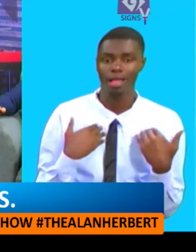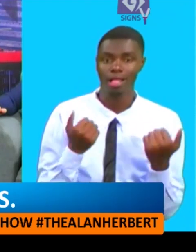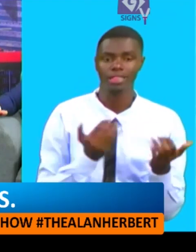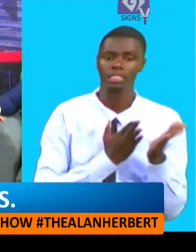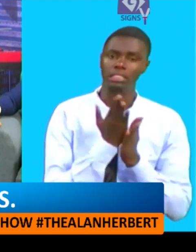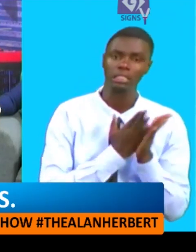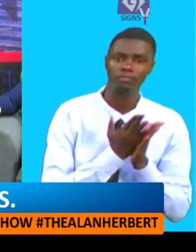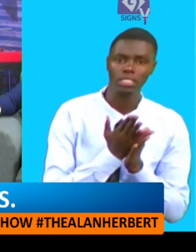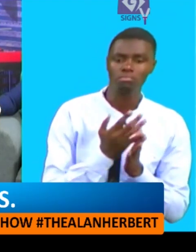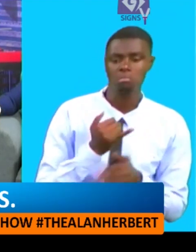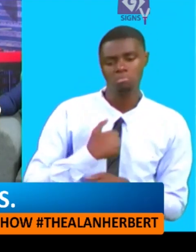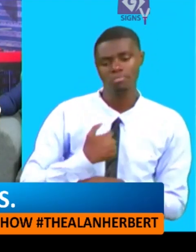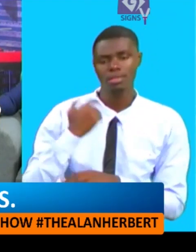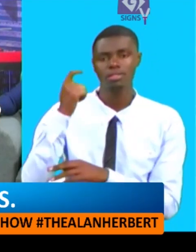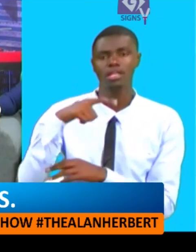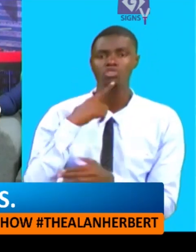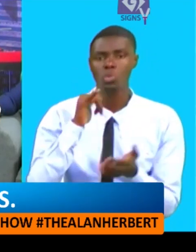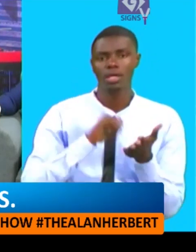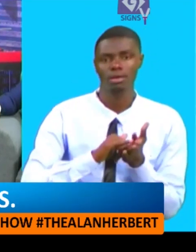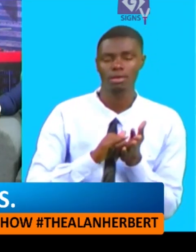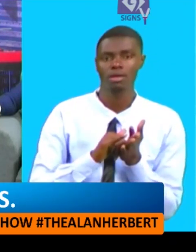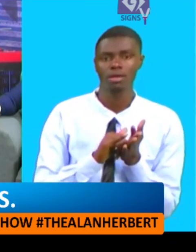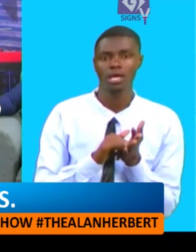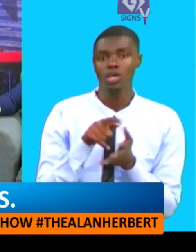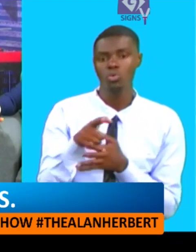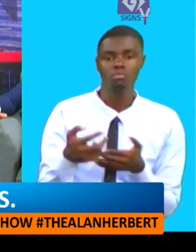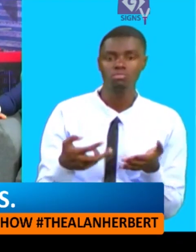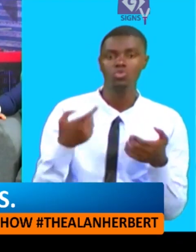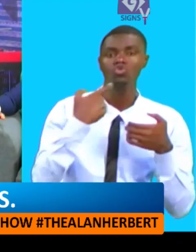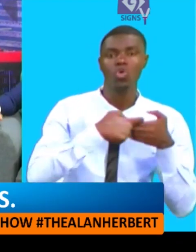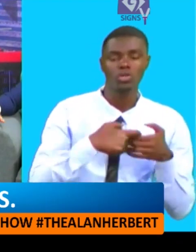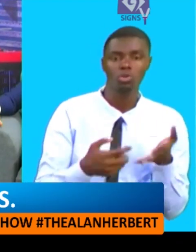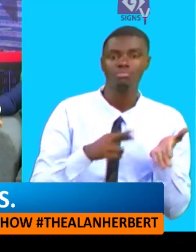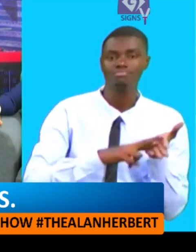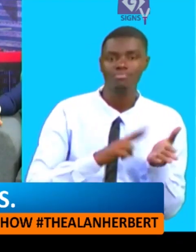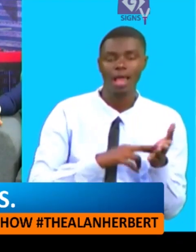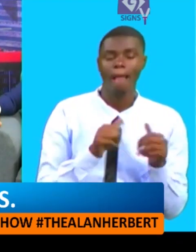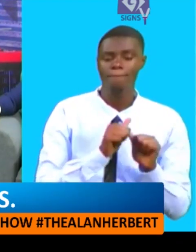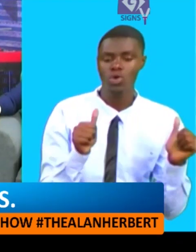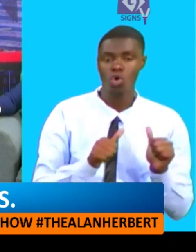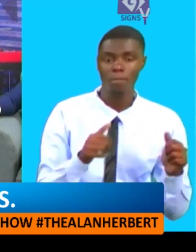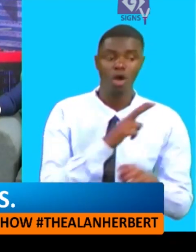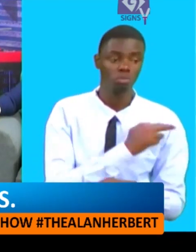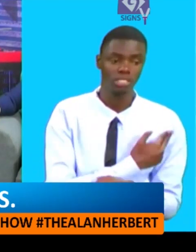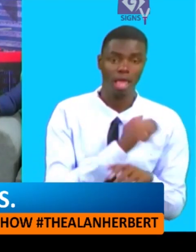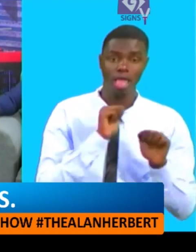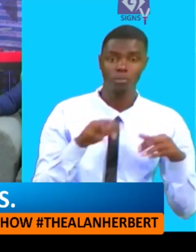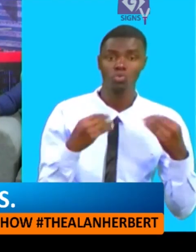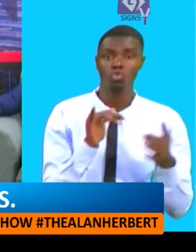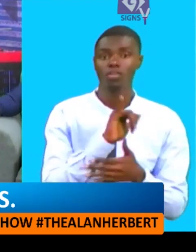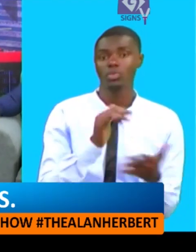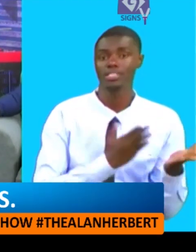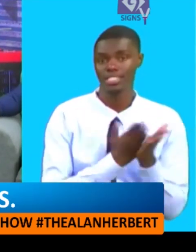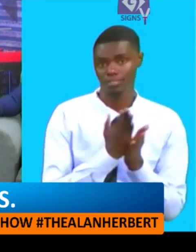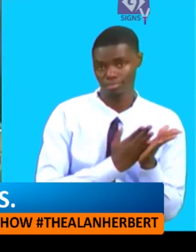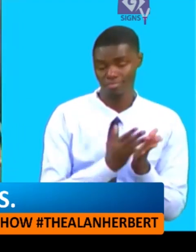health services might I need, so that you subscribe or you choose the profile facility that will be able to offer those services